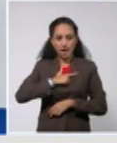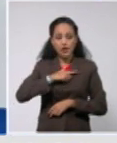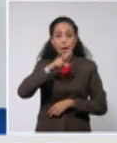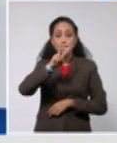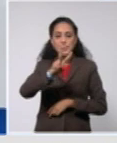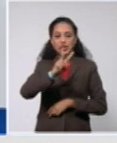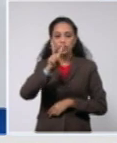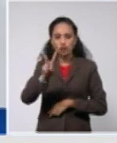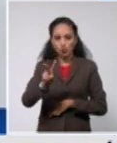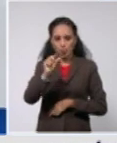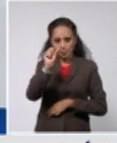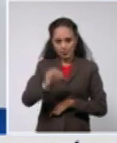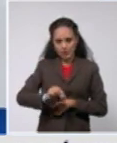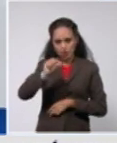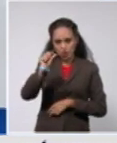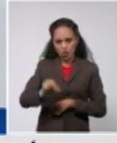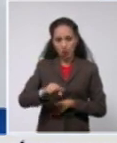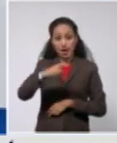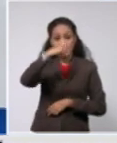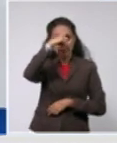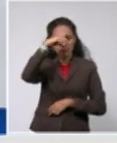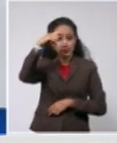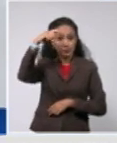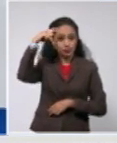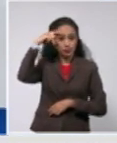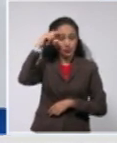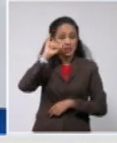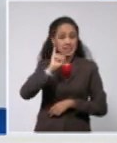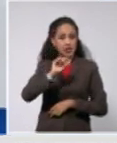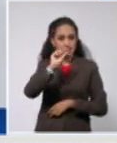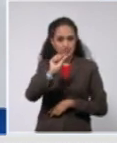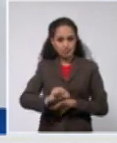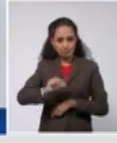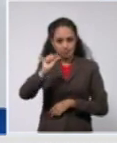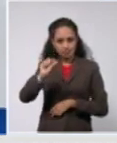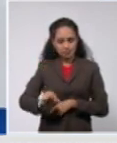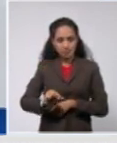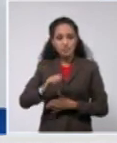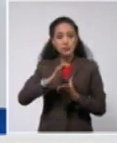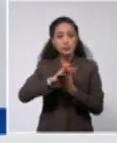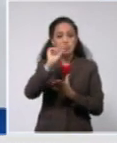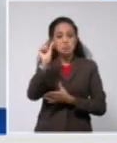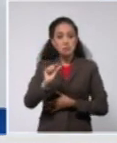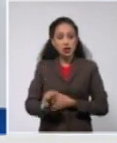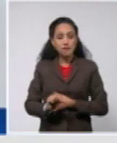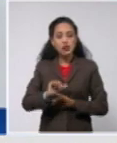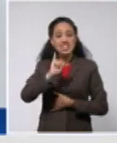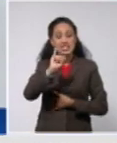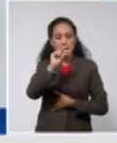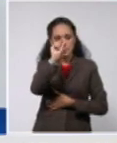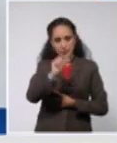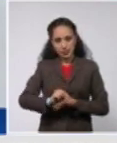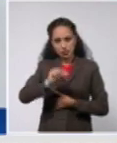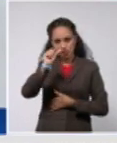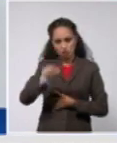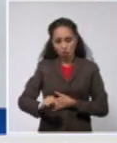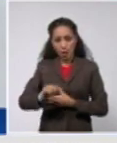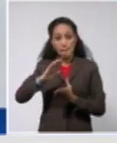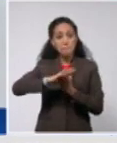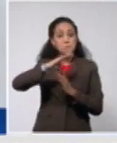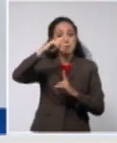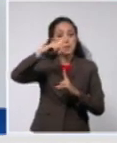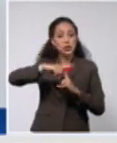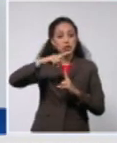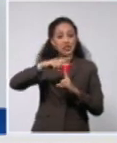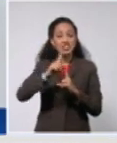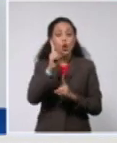Havana, 22 to Ciego de Ávila, 6 to Sancti Spiritus, 6 to